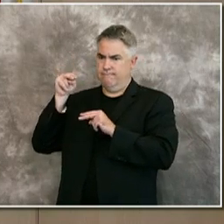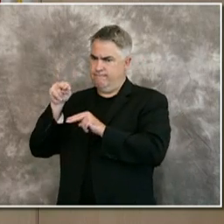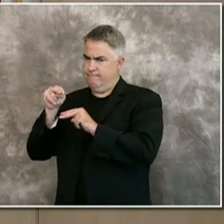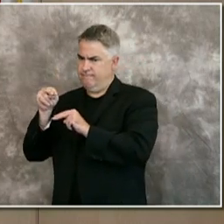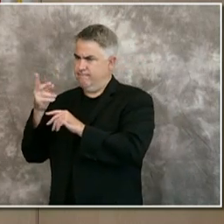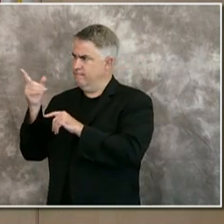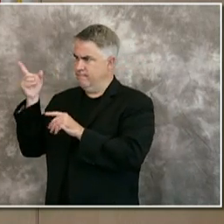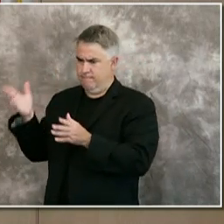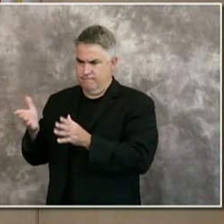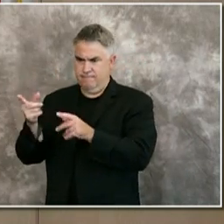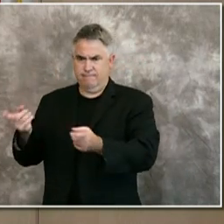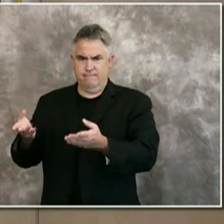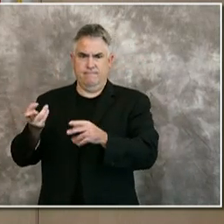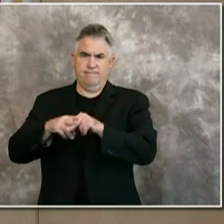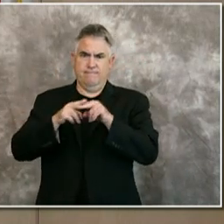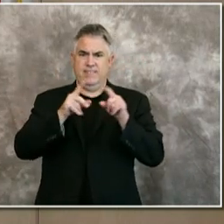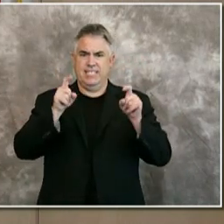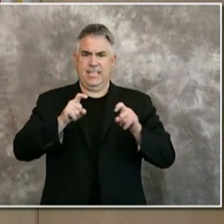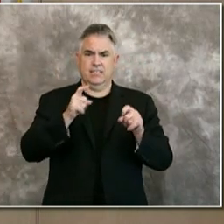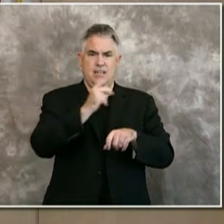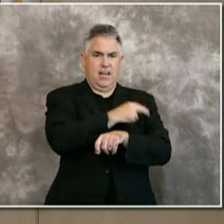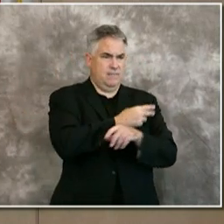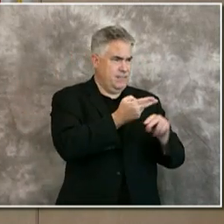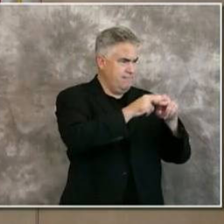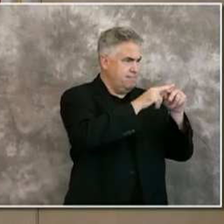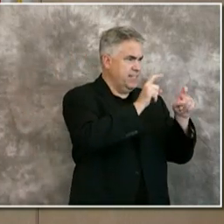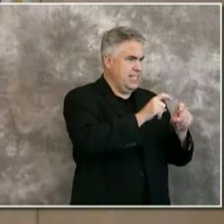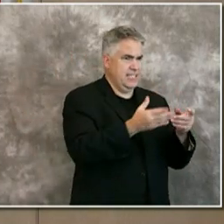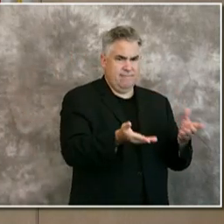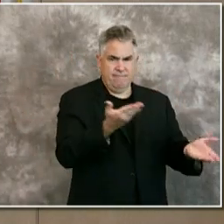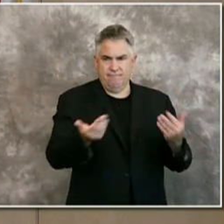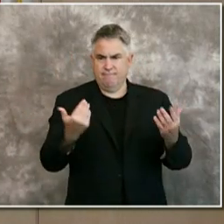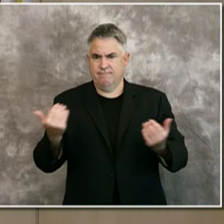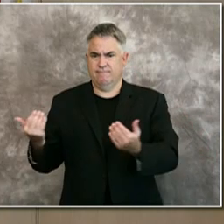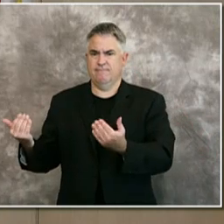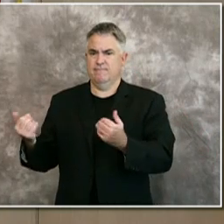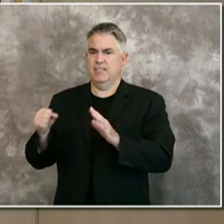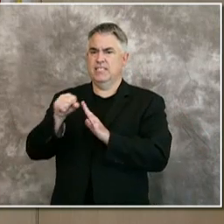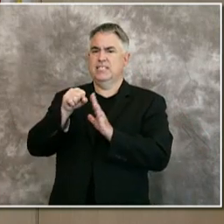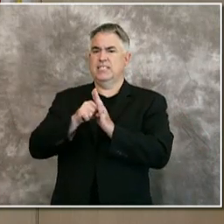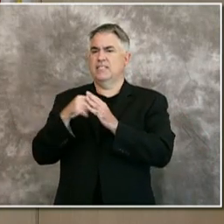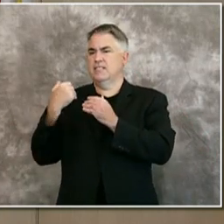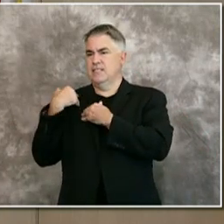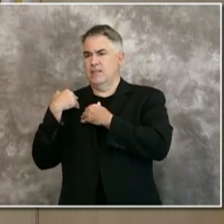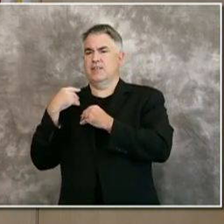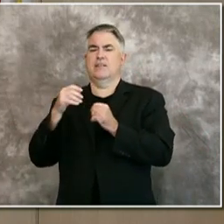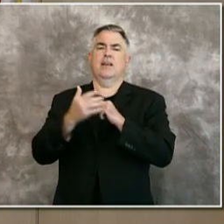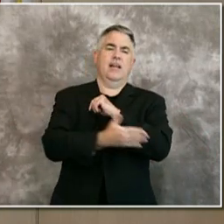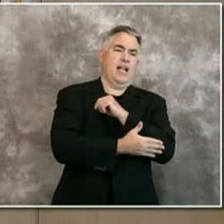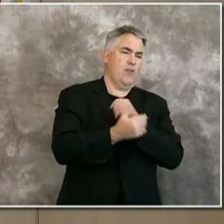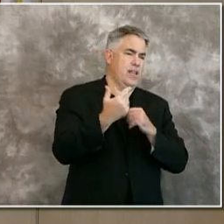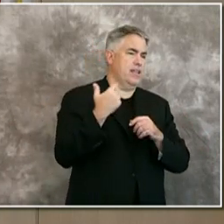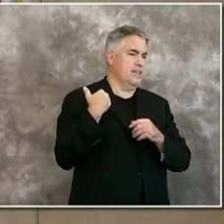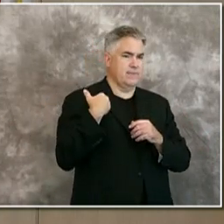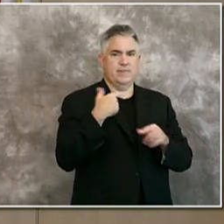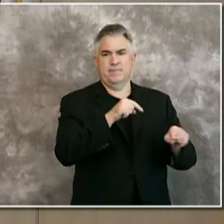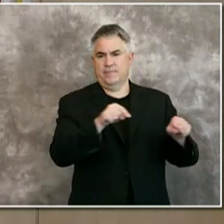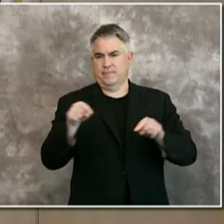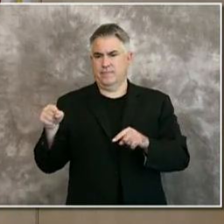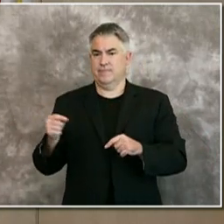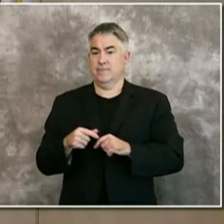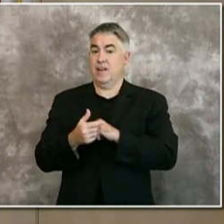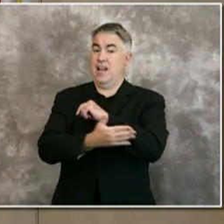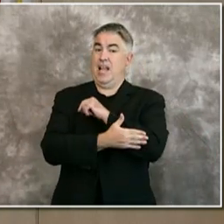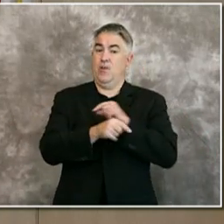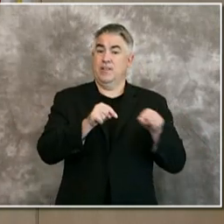doing testing. There's also state sites that are doing testing using commercial labs, and then there's the county sites. For the county, a number of